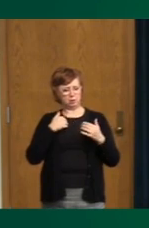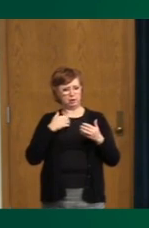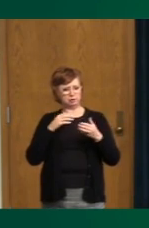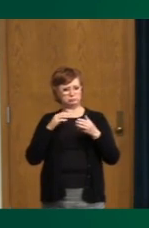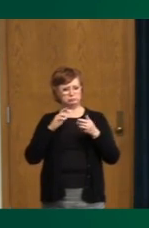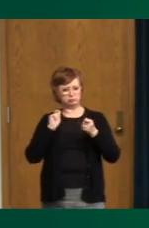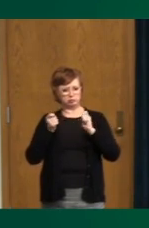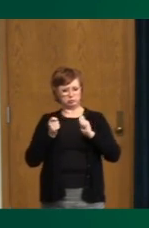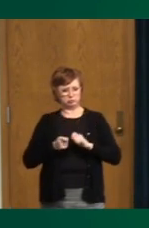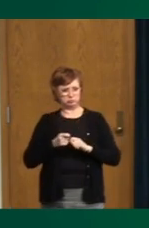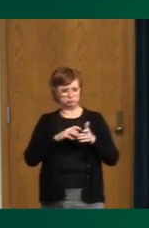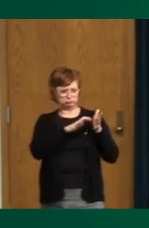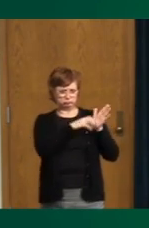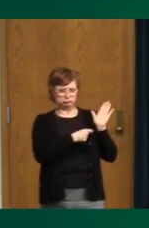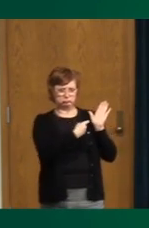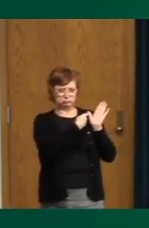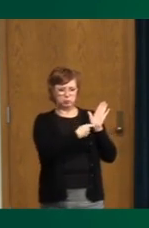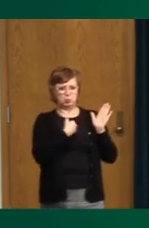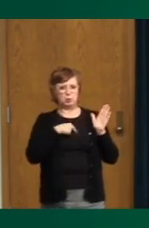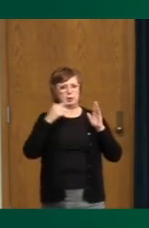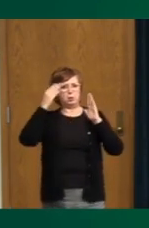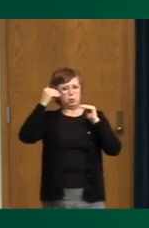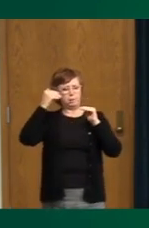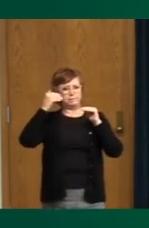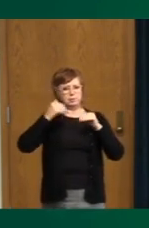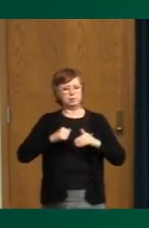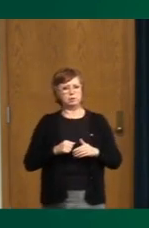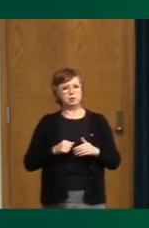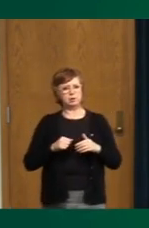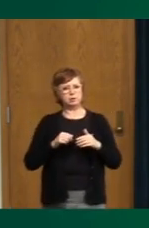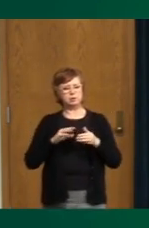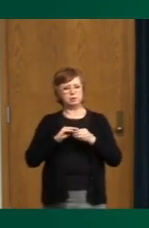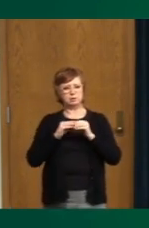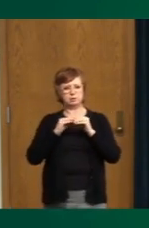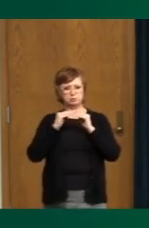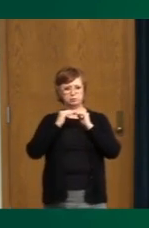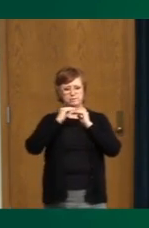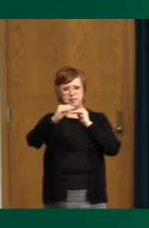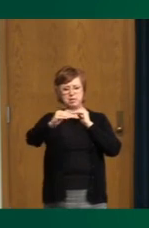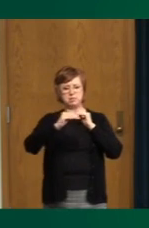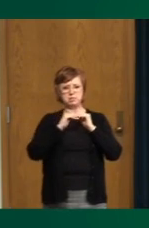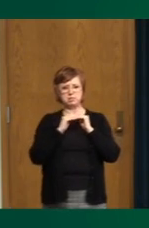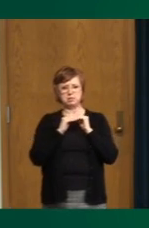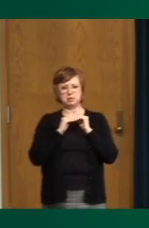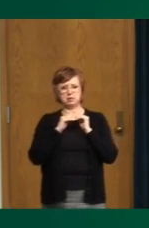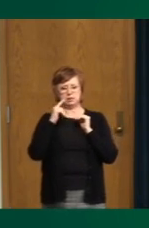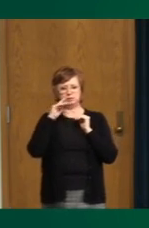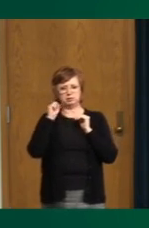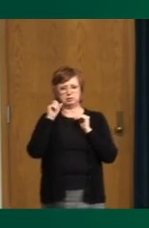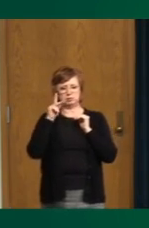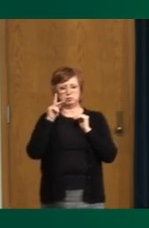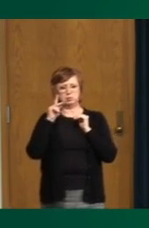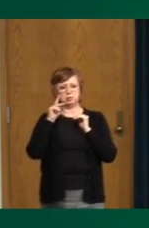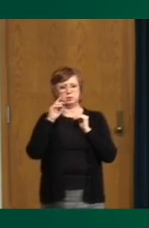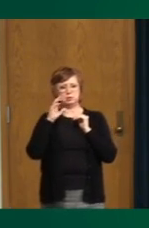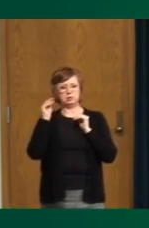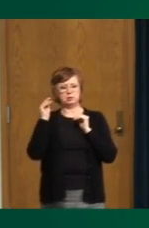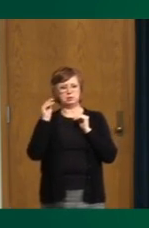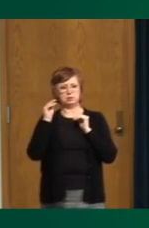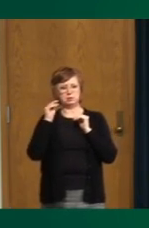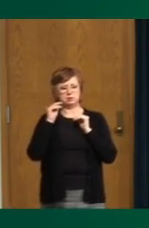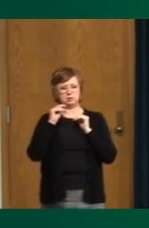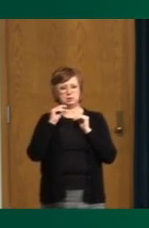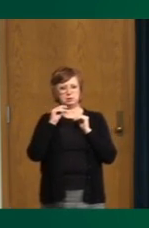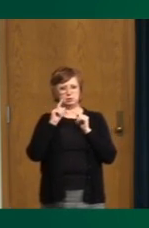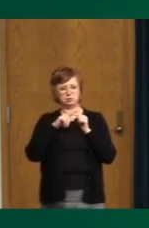today, and it's our true hope that these will not only plateau the numbers here in Saskatchewan, but make a difference and start to bend